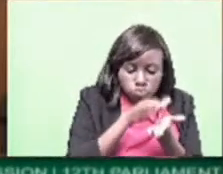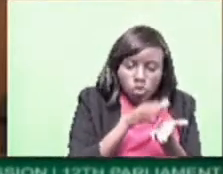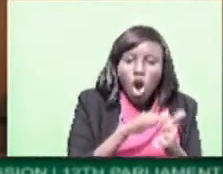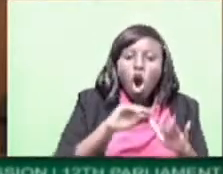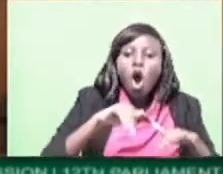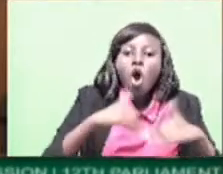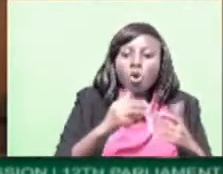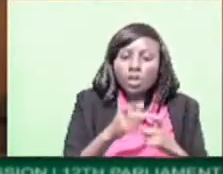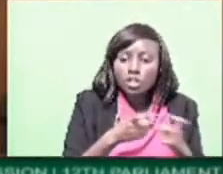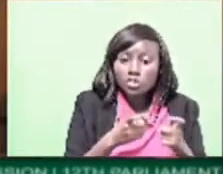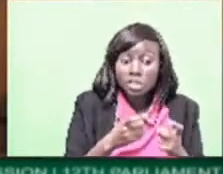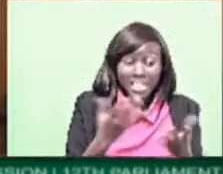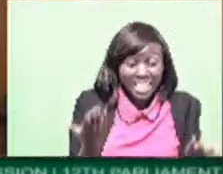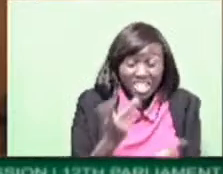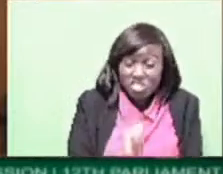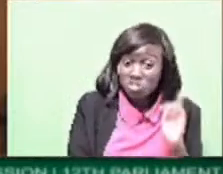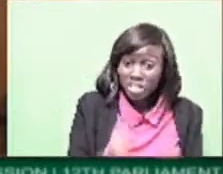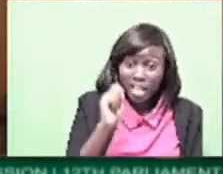getting worse here in Trinidad and Tobago.